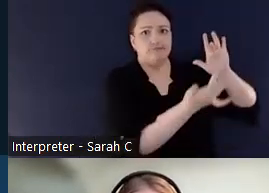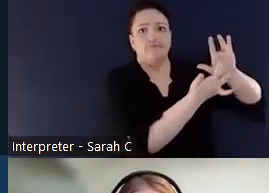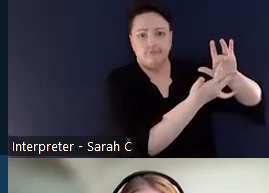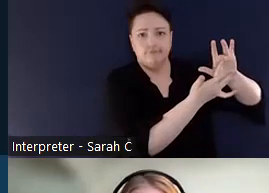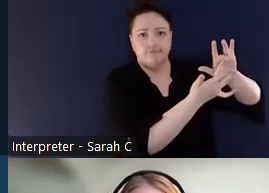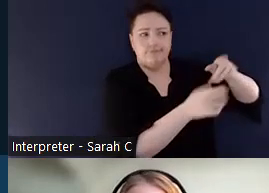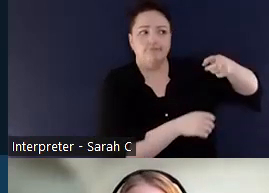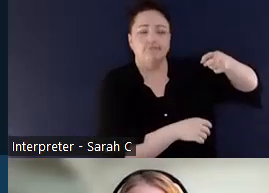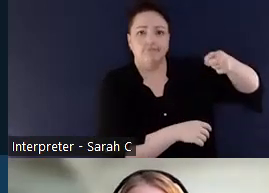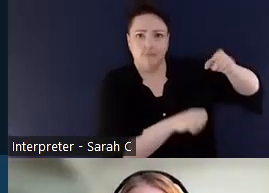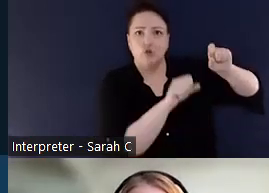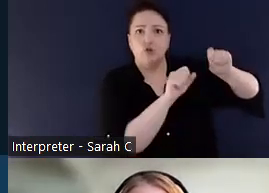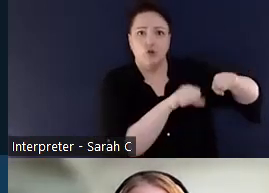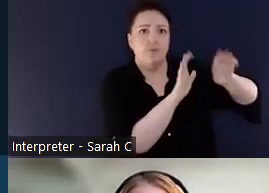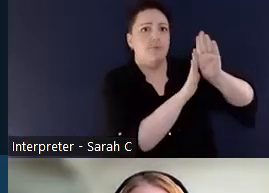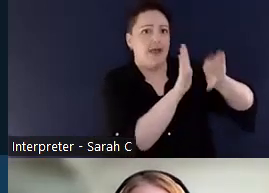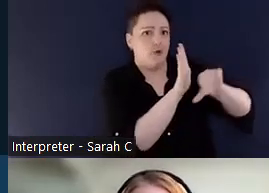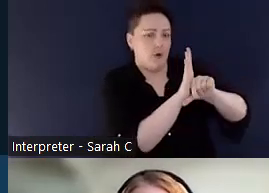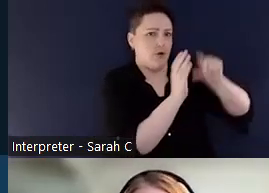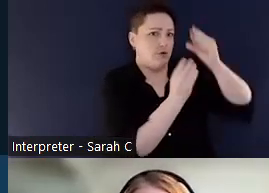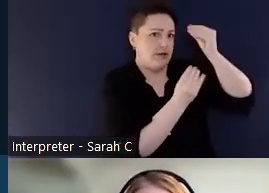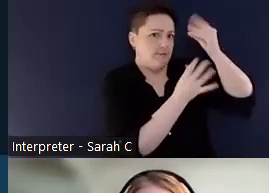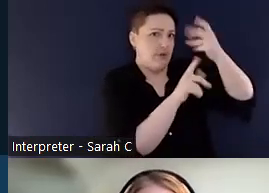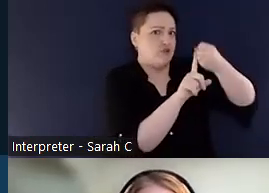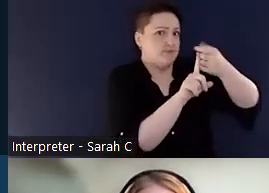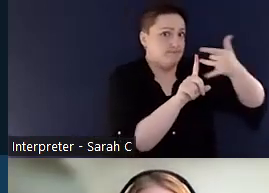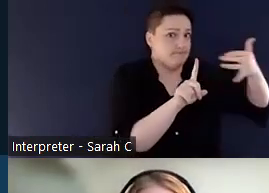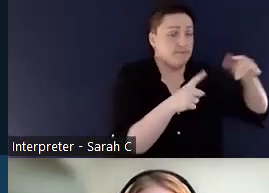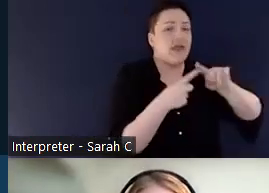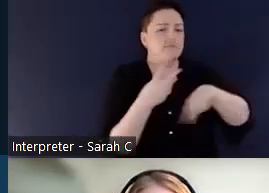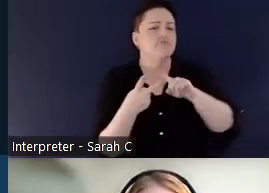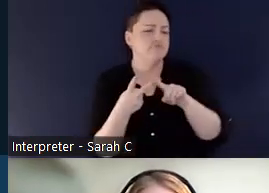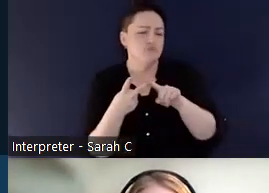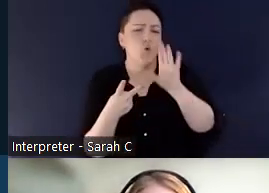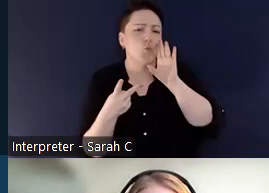And we can also include that in our FAQ.